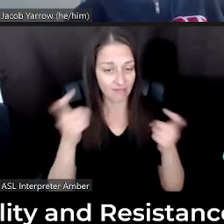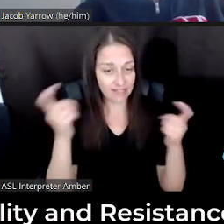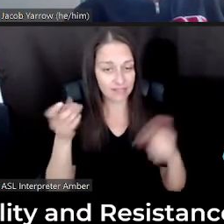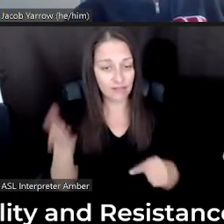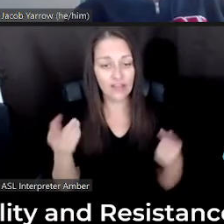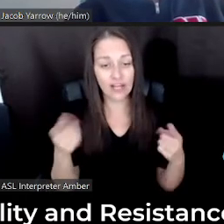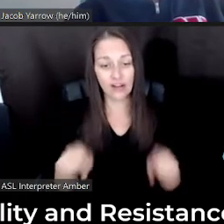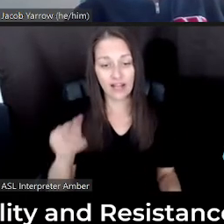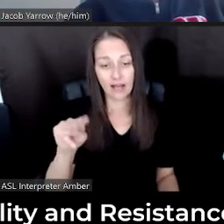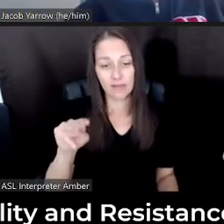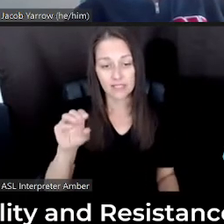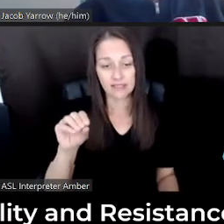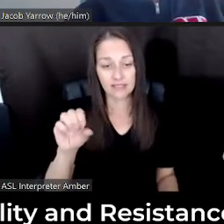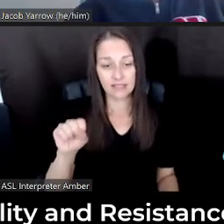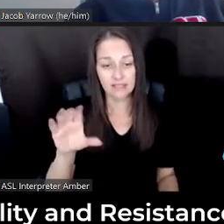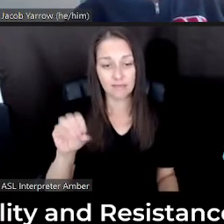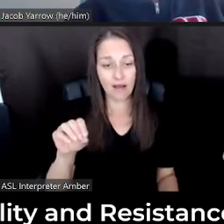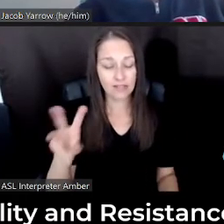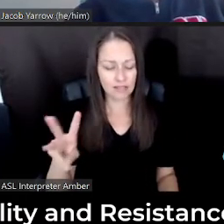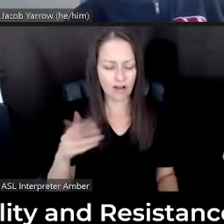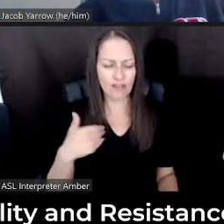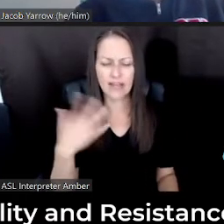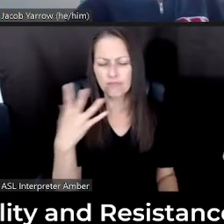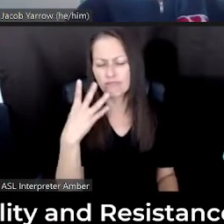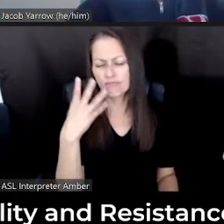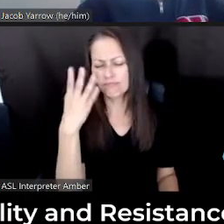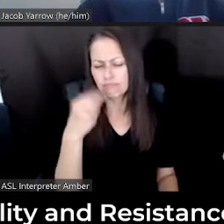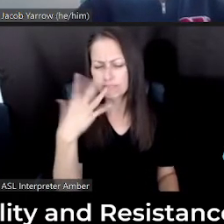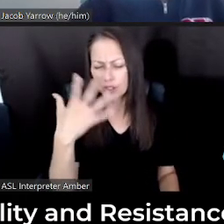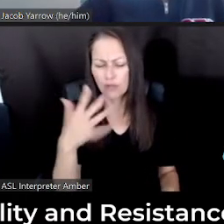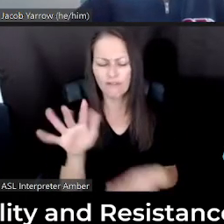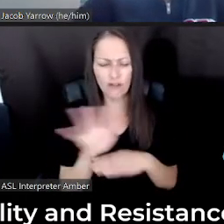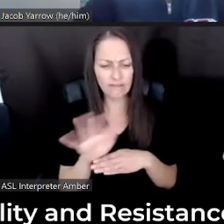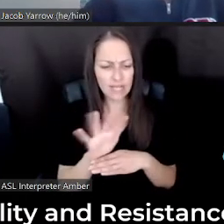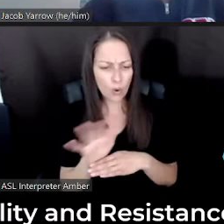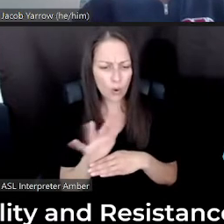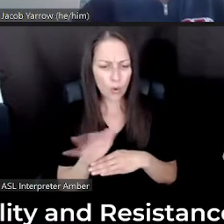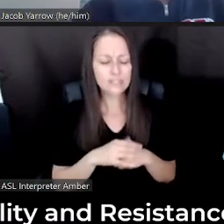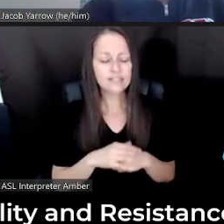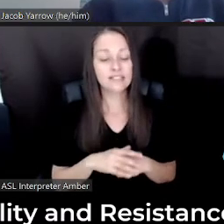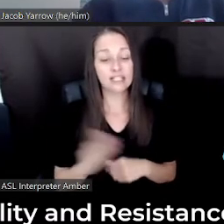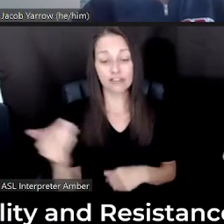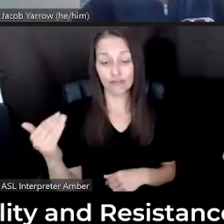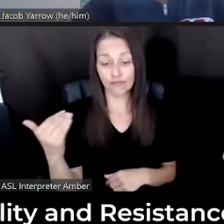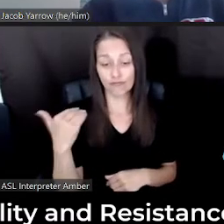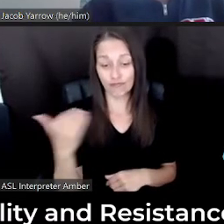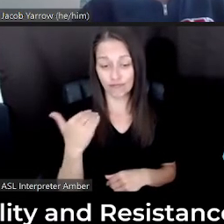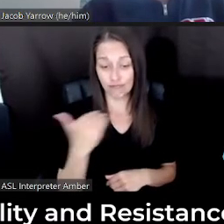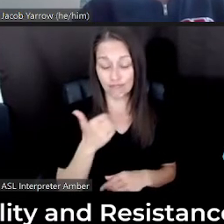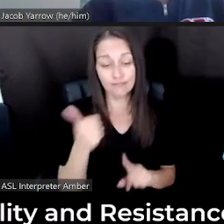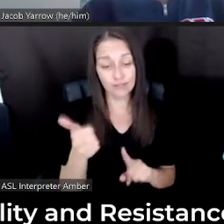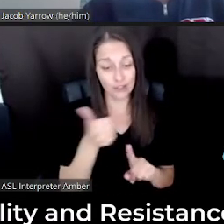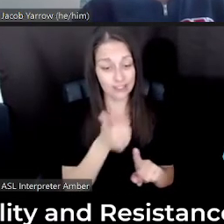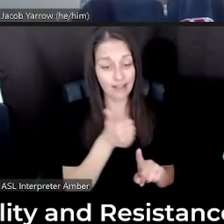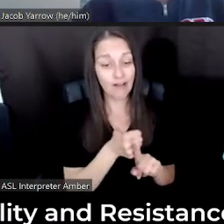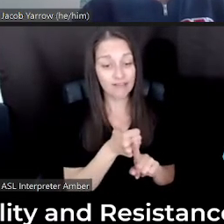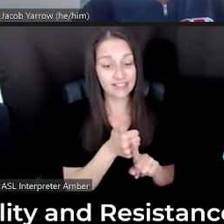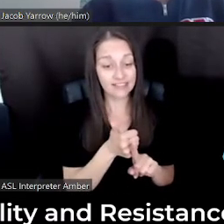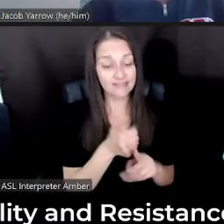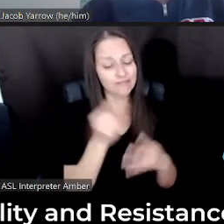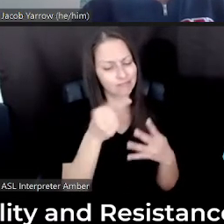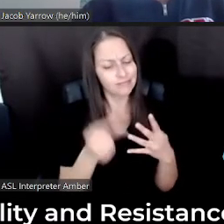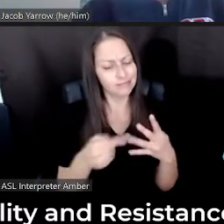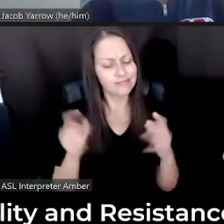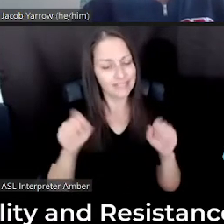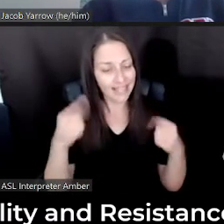the video. They did brilliant videos. And just to remind ourselves how much we can accomplish, even though I felt it